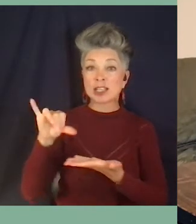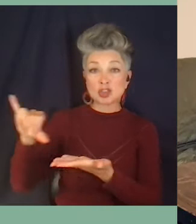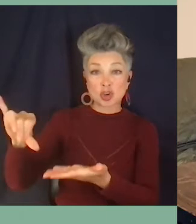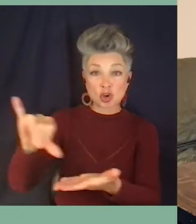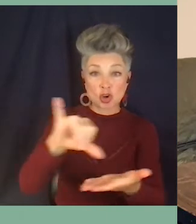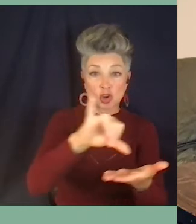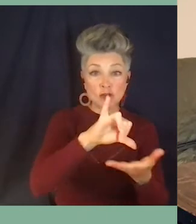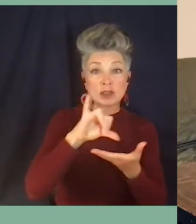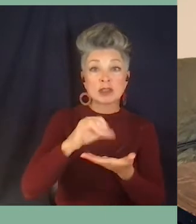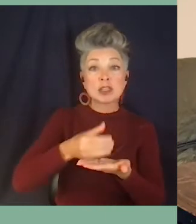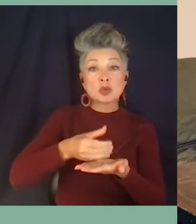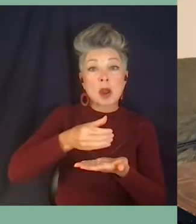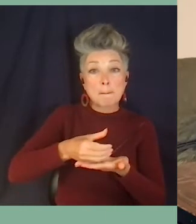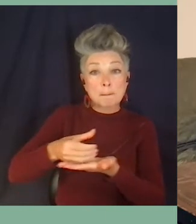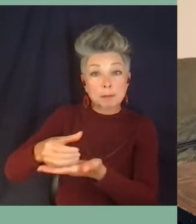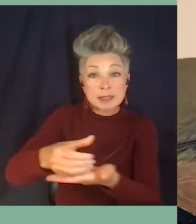teacups